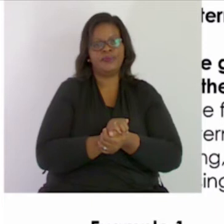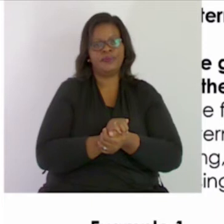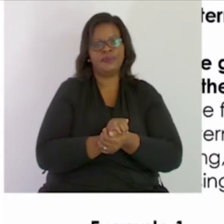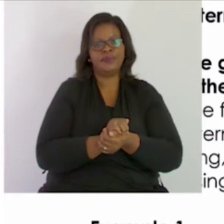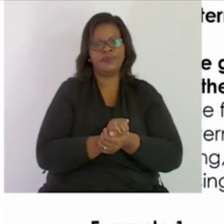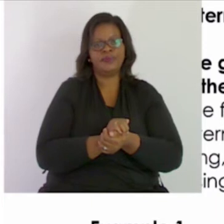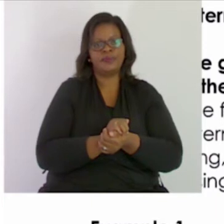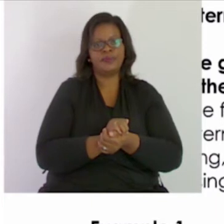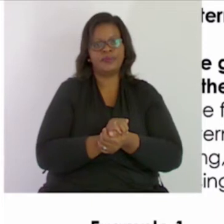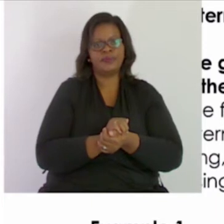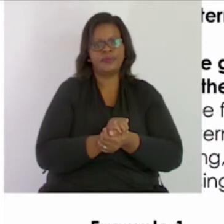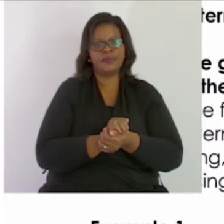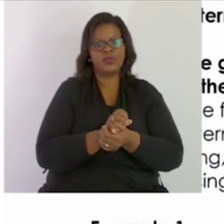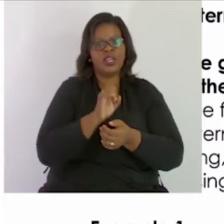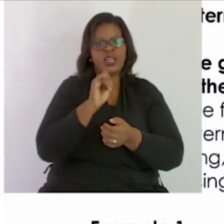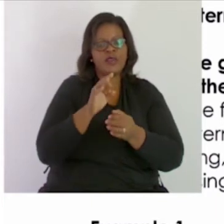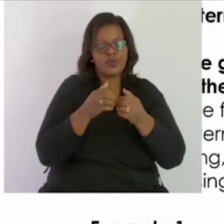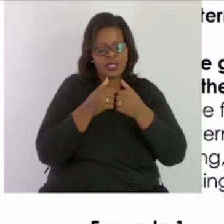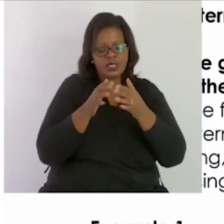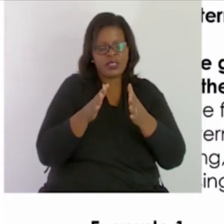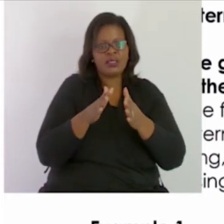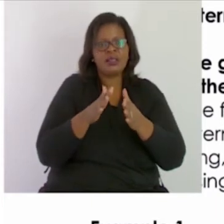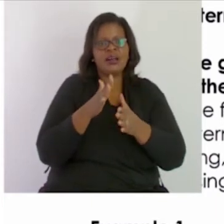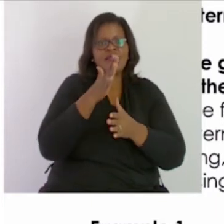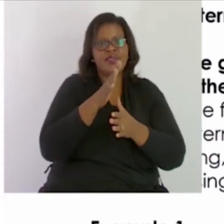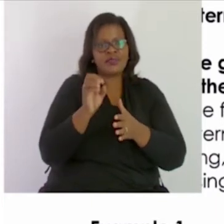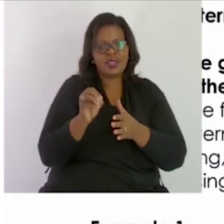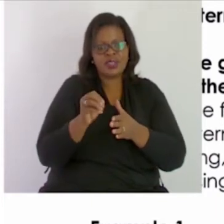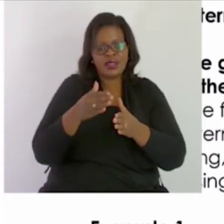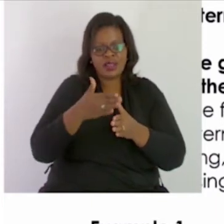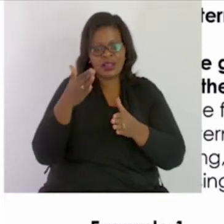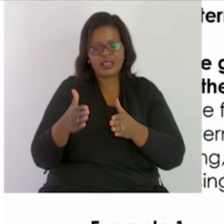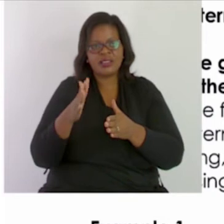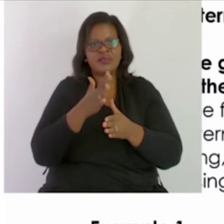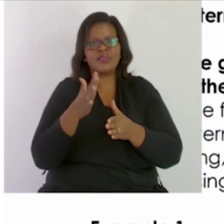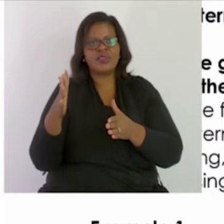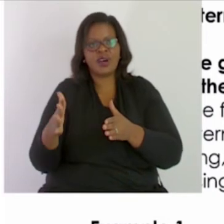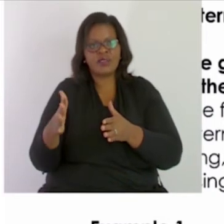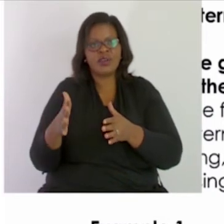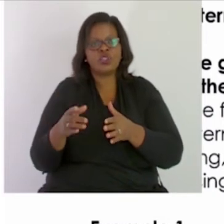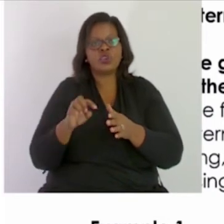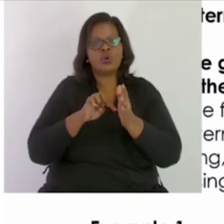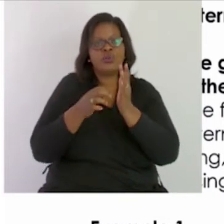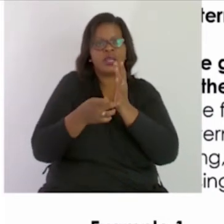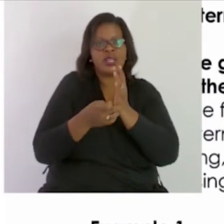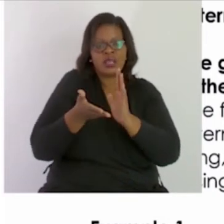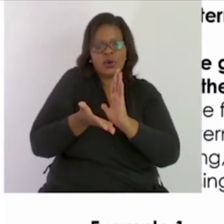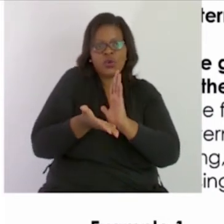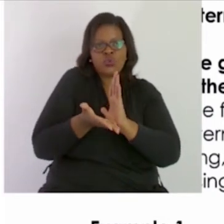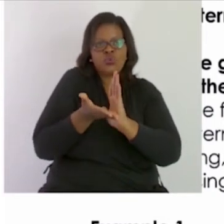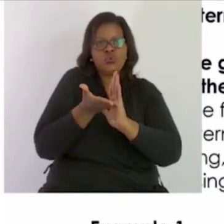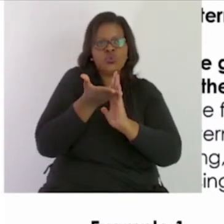Then, if you are starting at 50 and going to 55, it means we are going up. So we are supposed to see